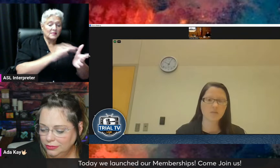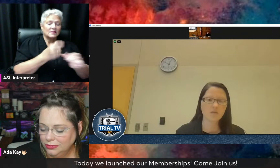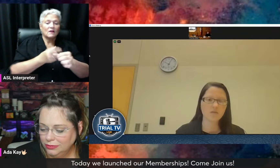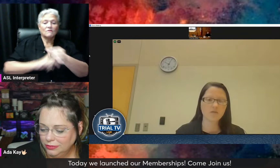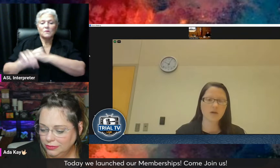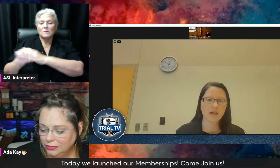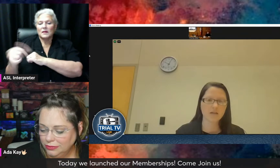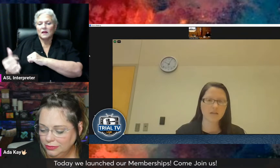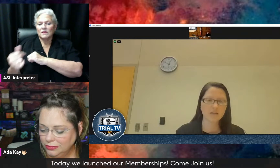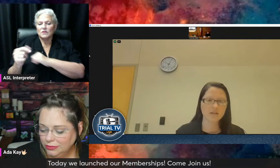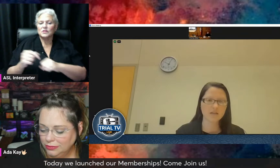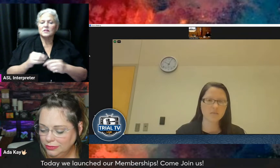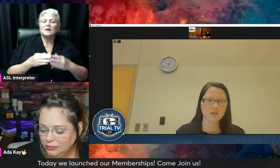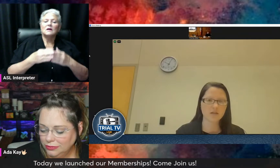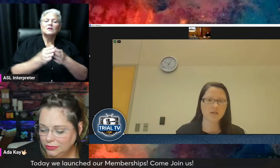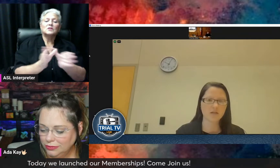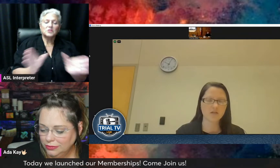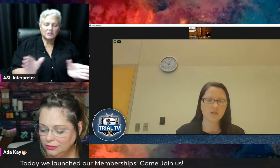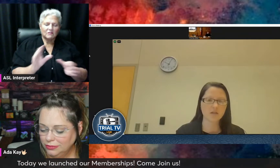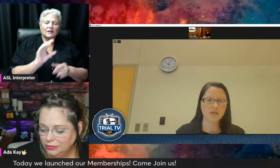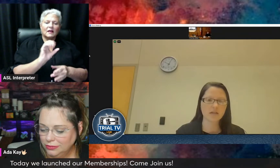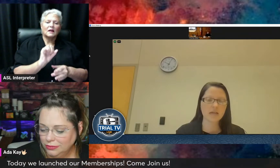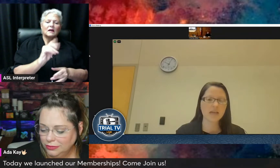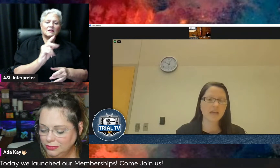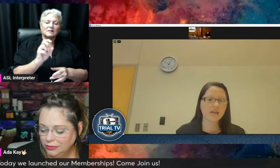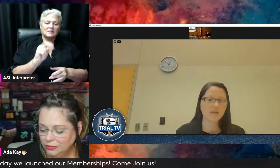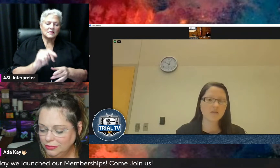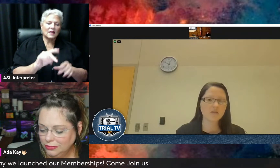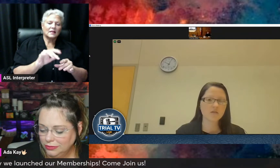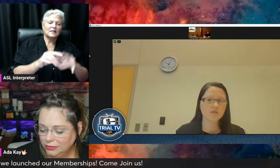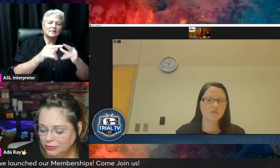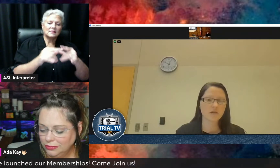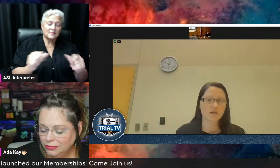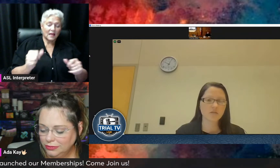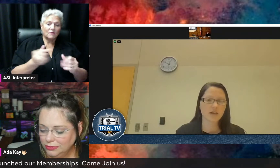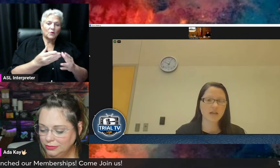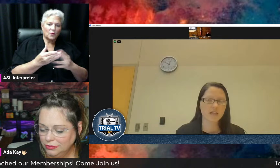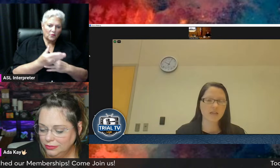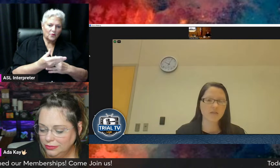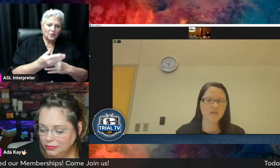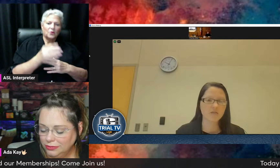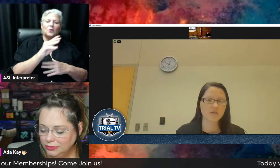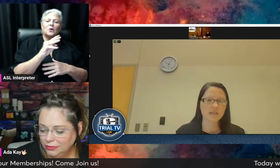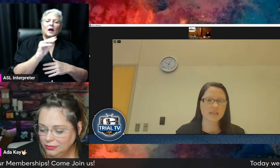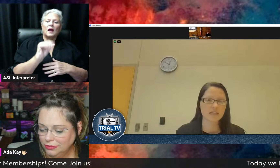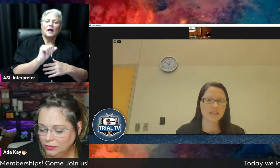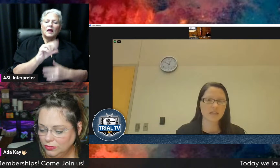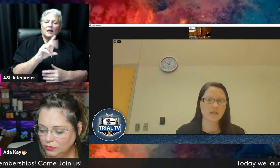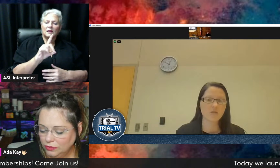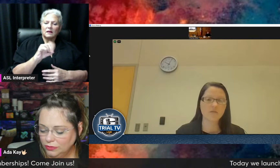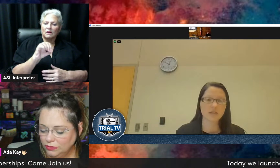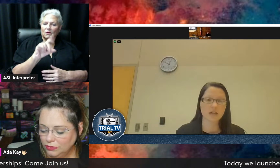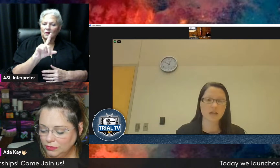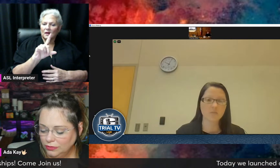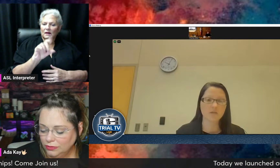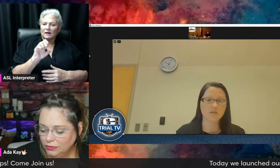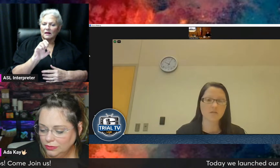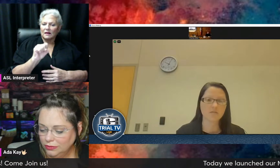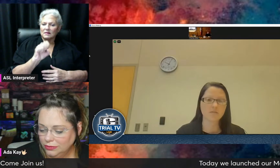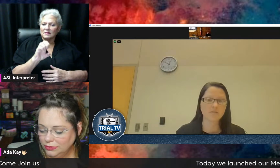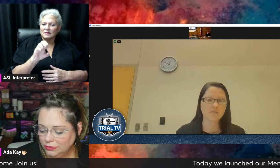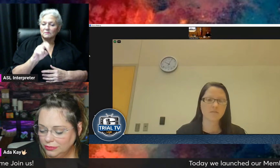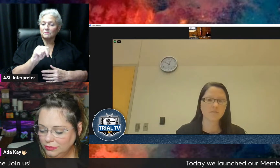generally stable through adolescence to middle adulthood, and that allows us to verify an individual's identity over